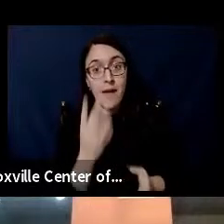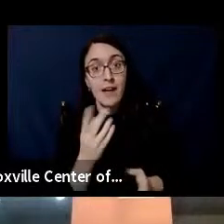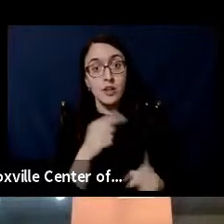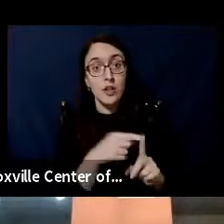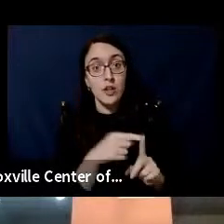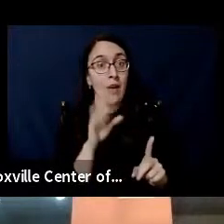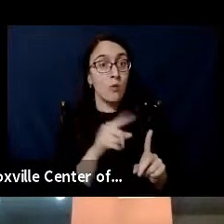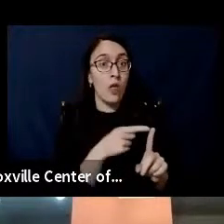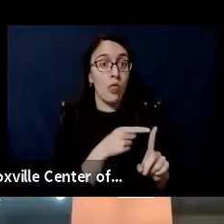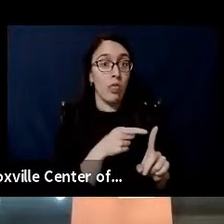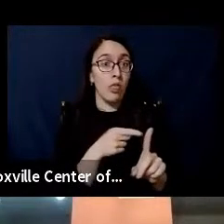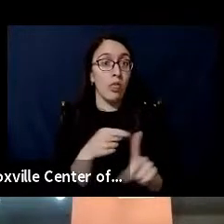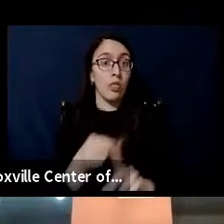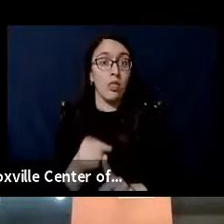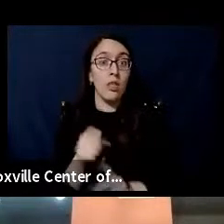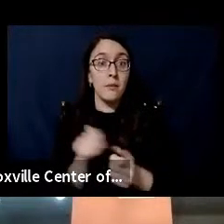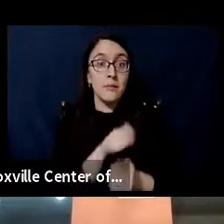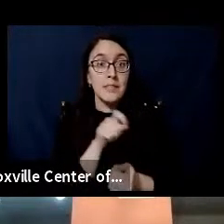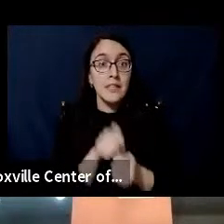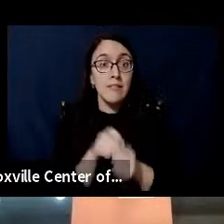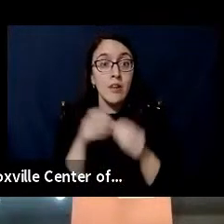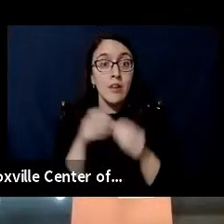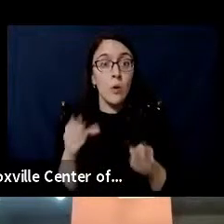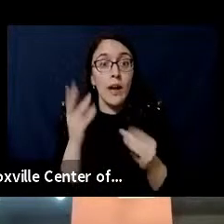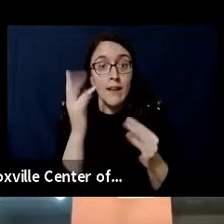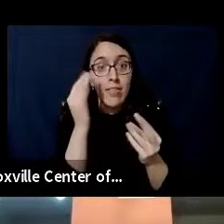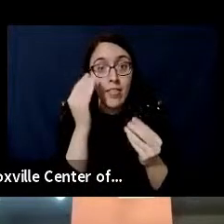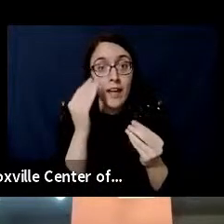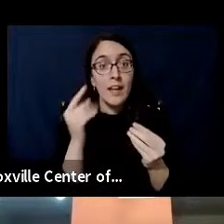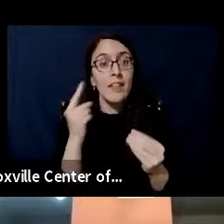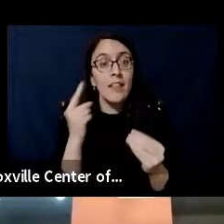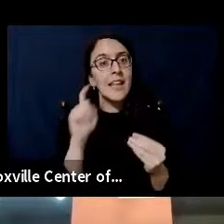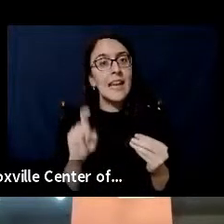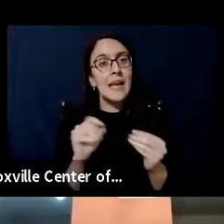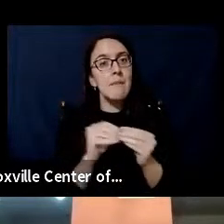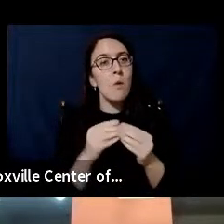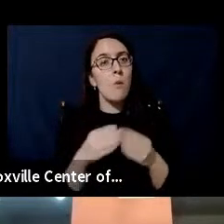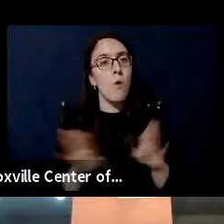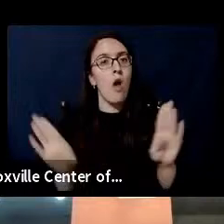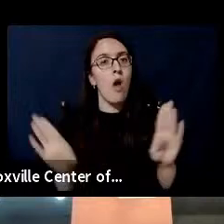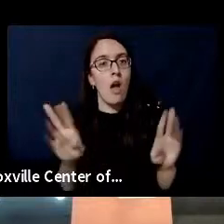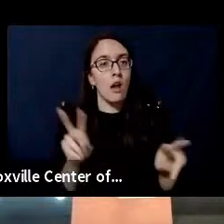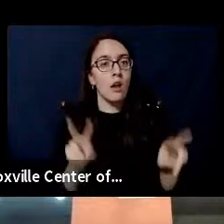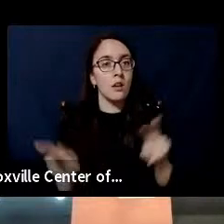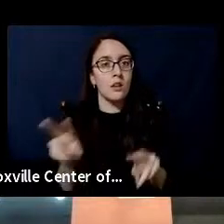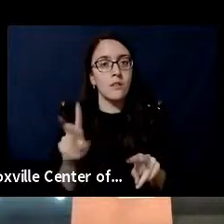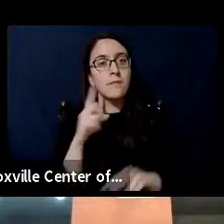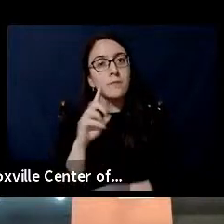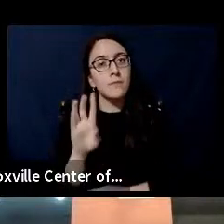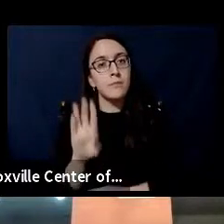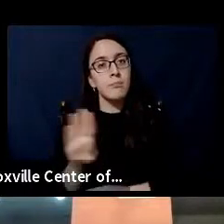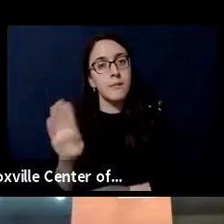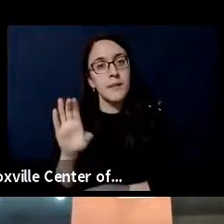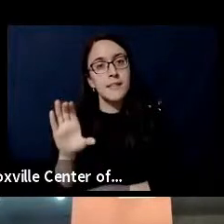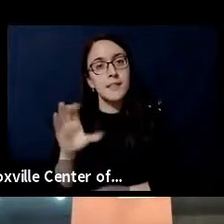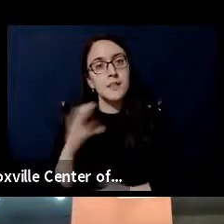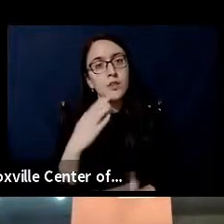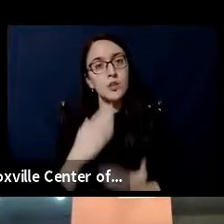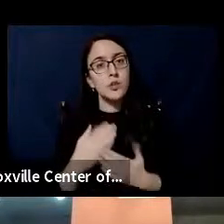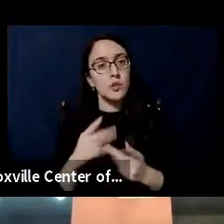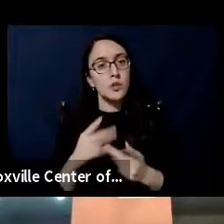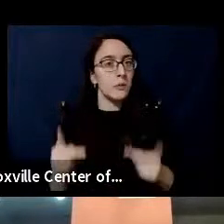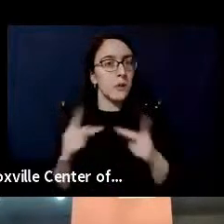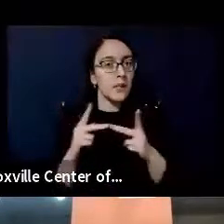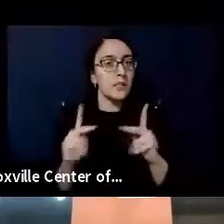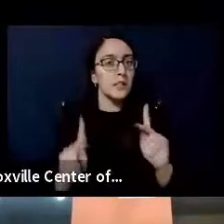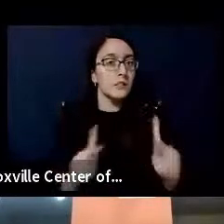a certain way of thinking. And I think we need to have a little bit broader look at things. And I think the BBC is a good place for that, where people don't